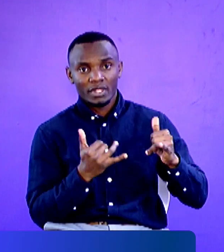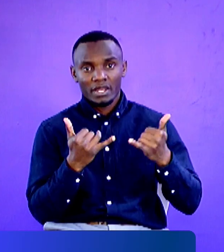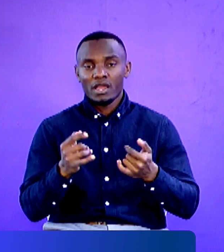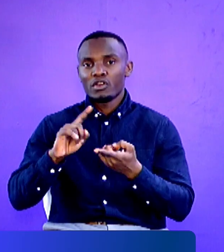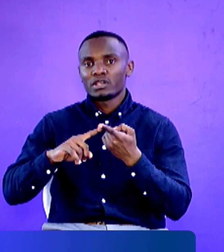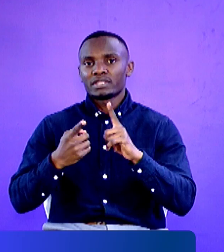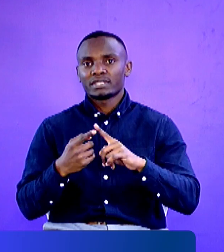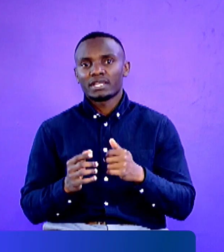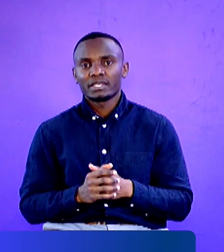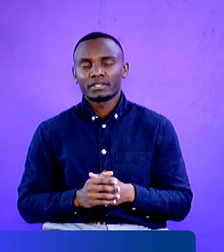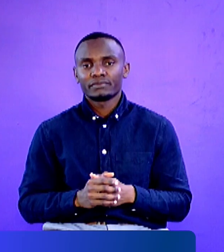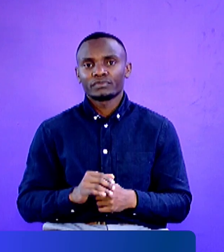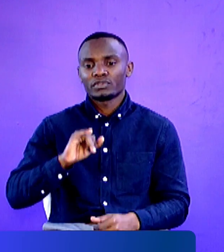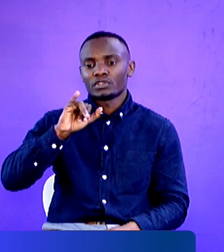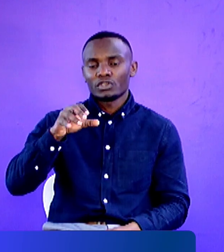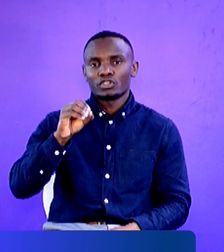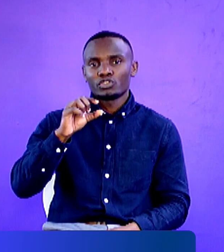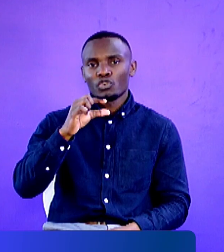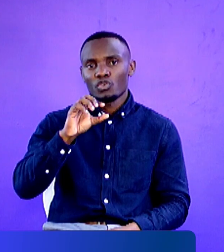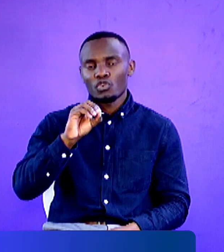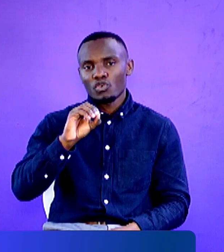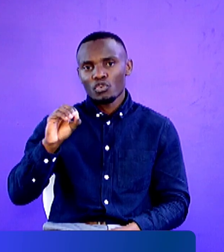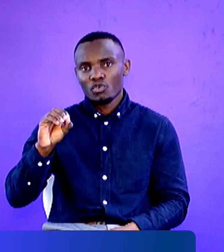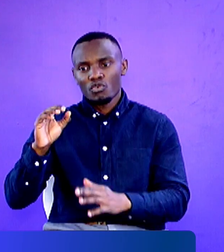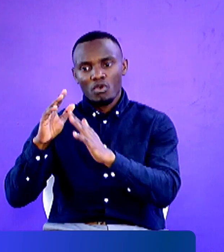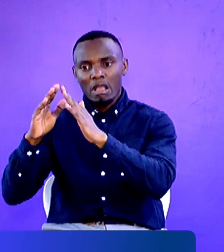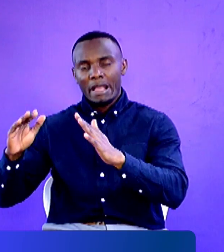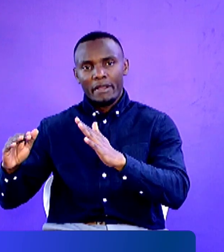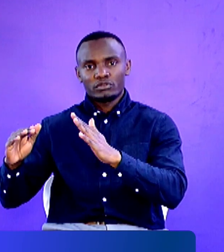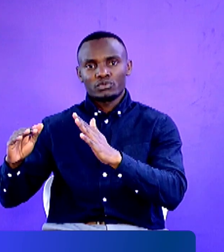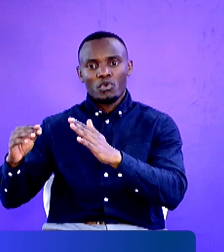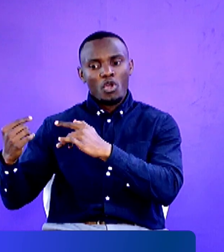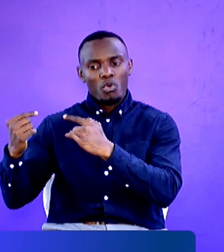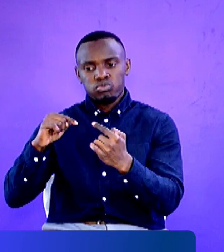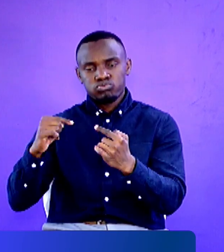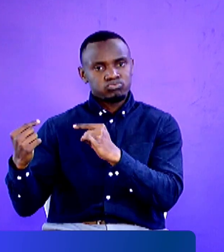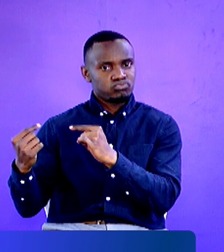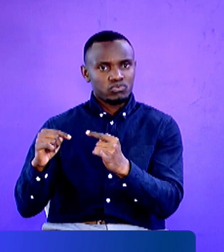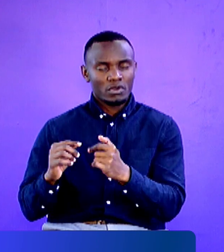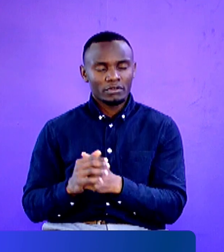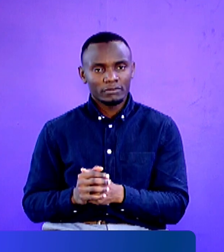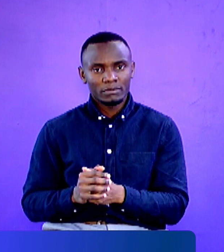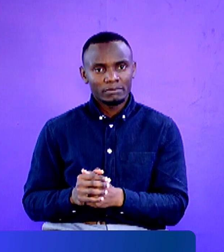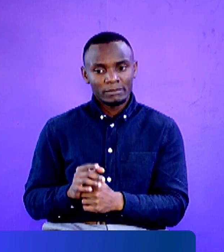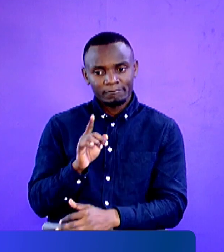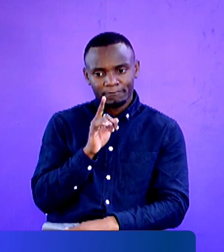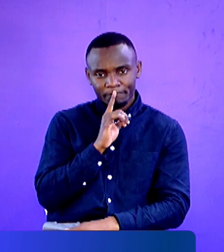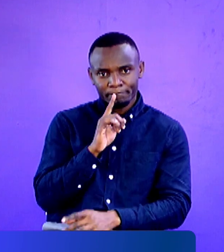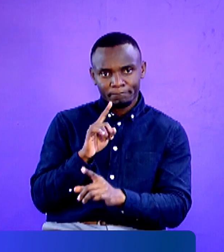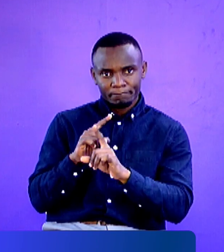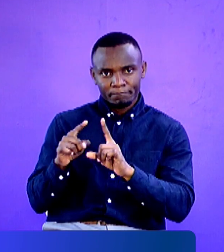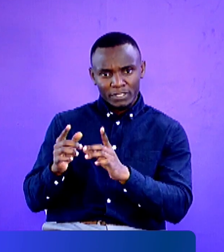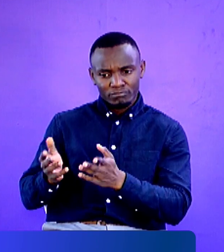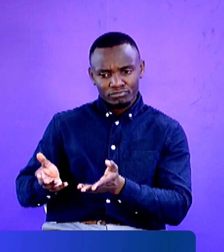Standard, Jogo House Wars. That is a headlining story. And a silent but escalating